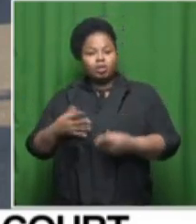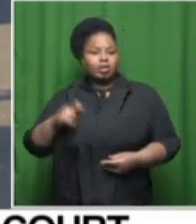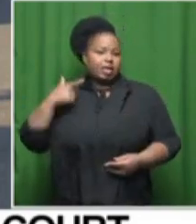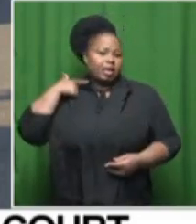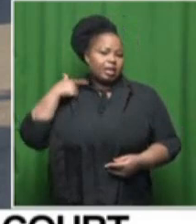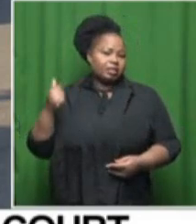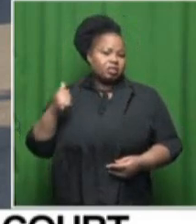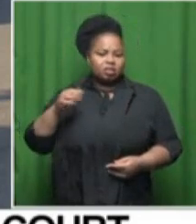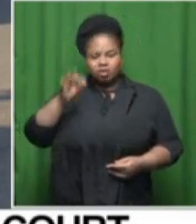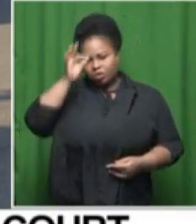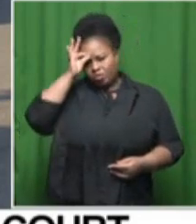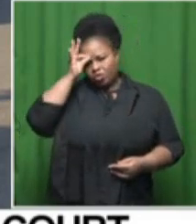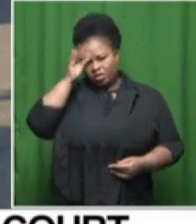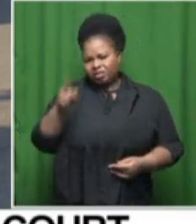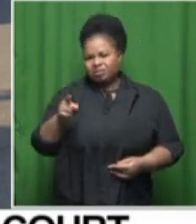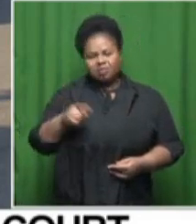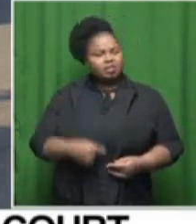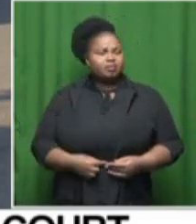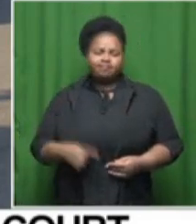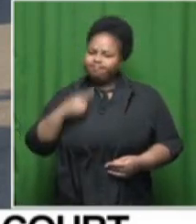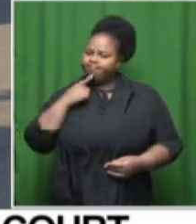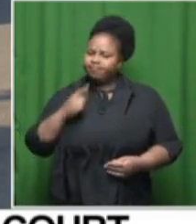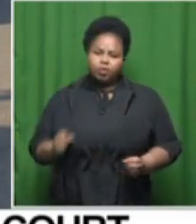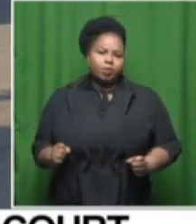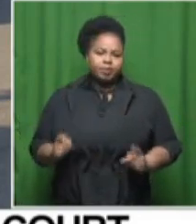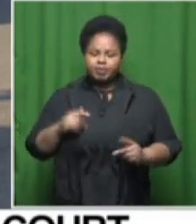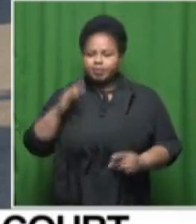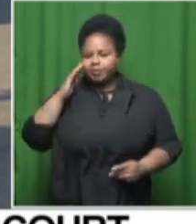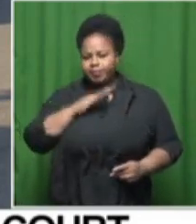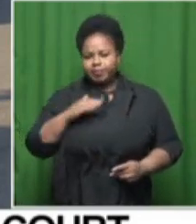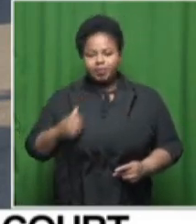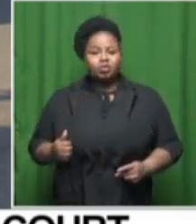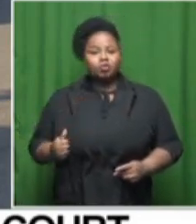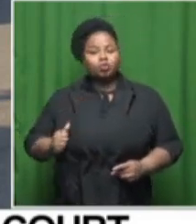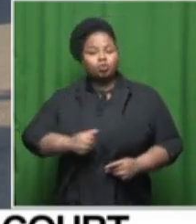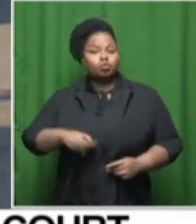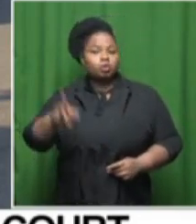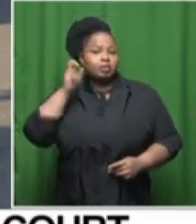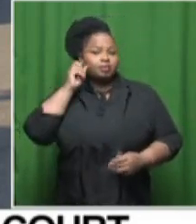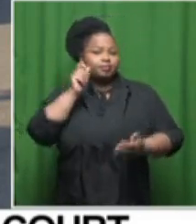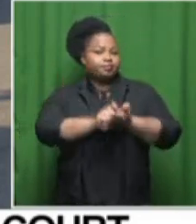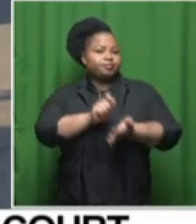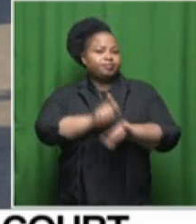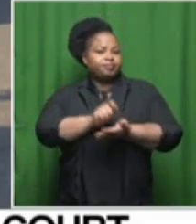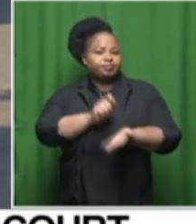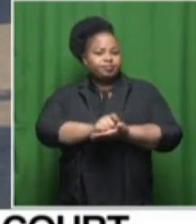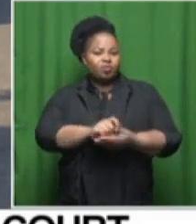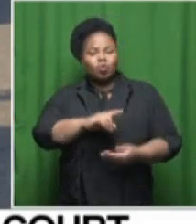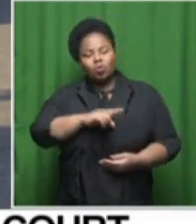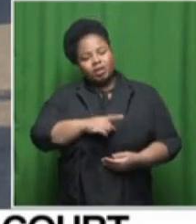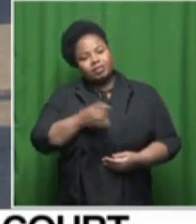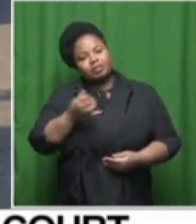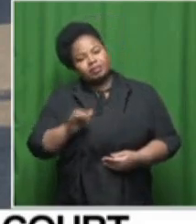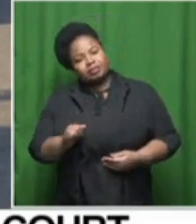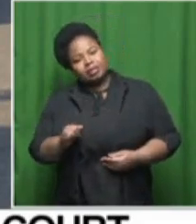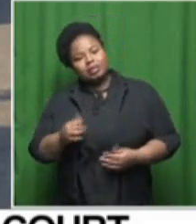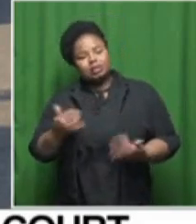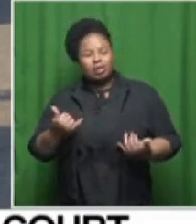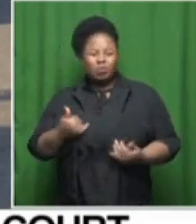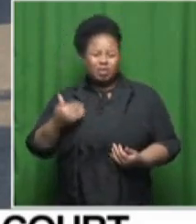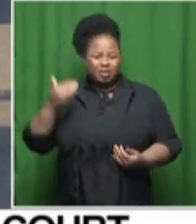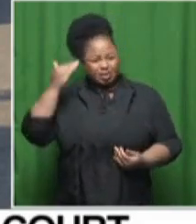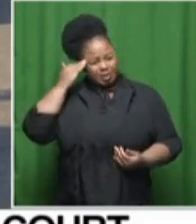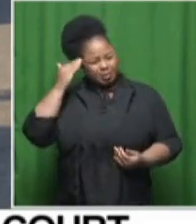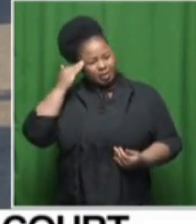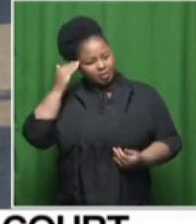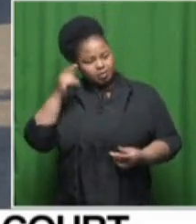station, that at that point they had not yet had a chance to take statements, as they're still busy just dealing with the mental